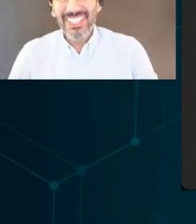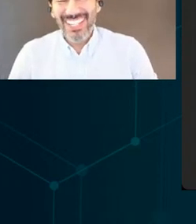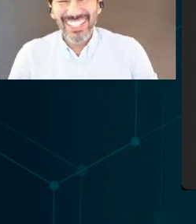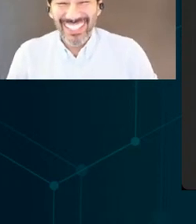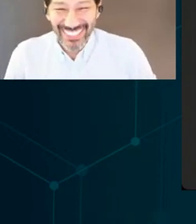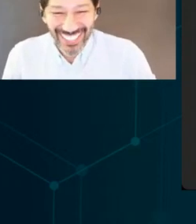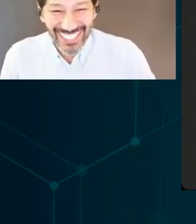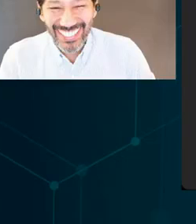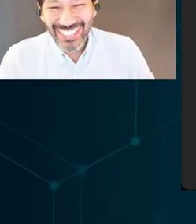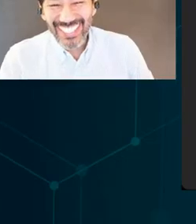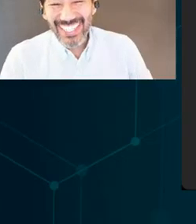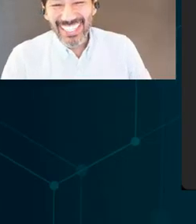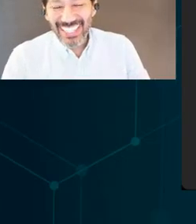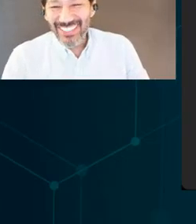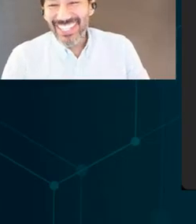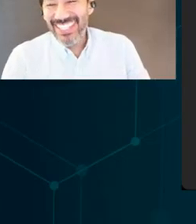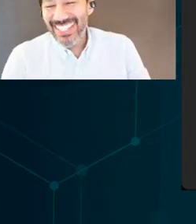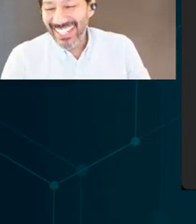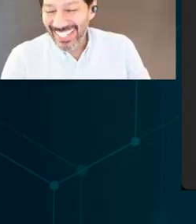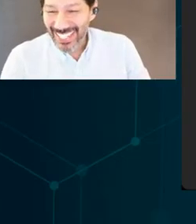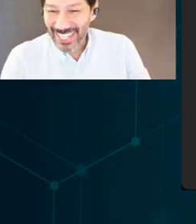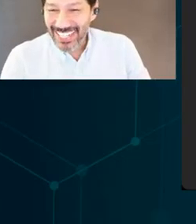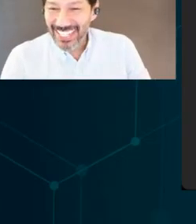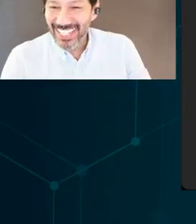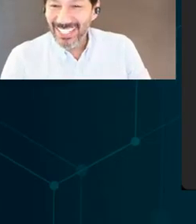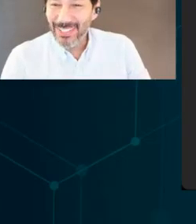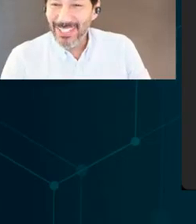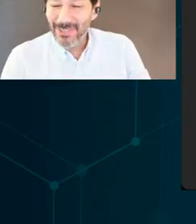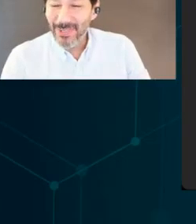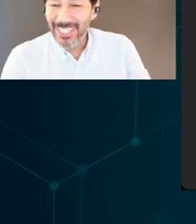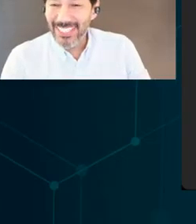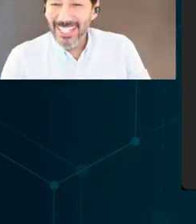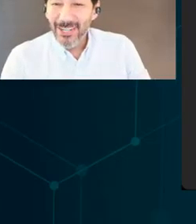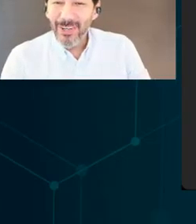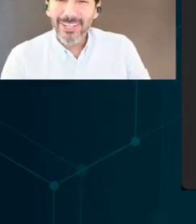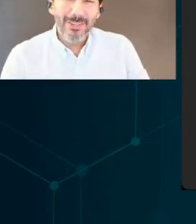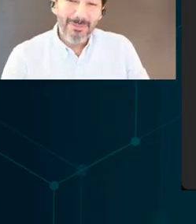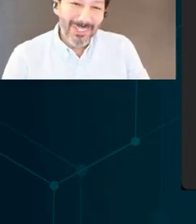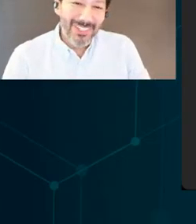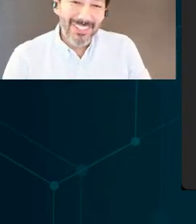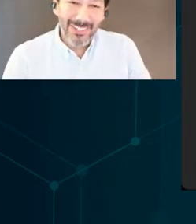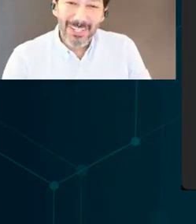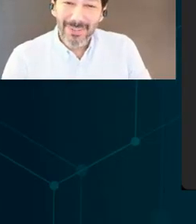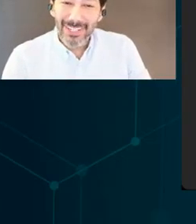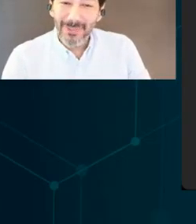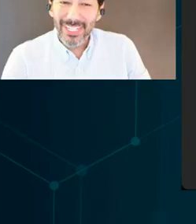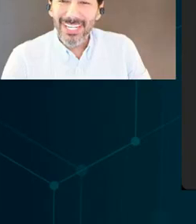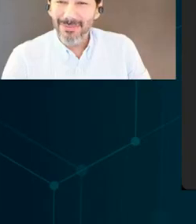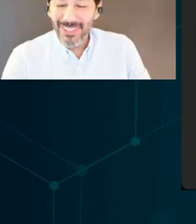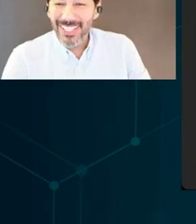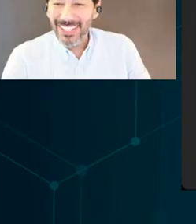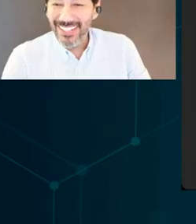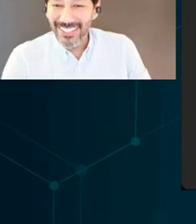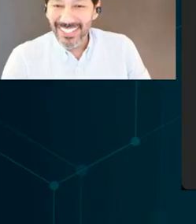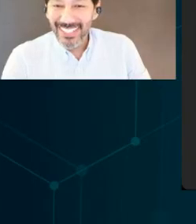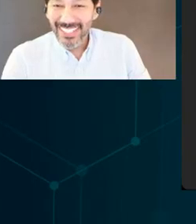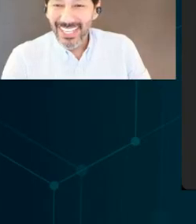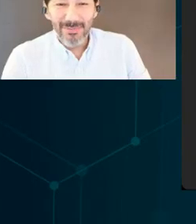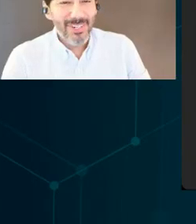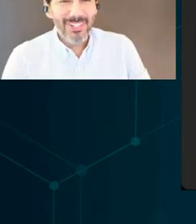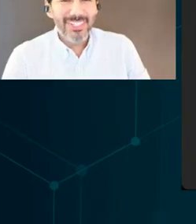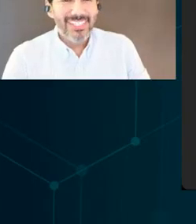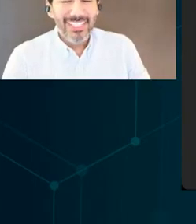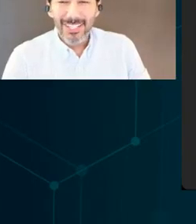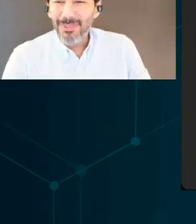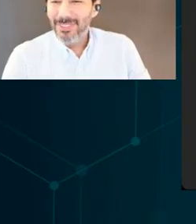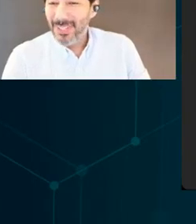if you can beat Chile, right? I tried it in Chile, and the question was, what are you most concerned about when it comes to technology?